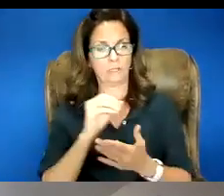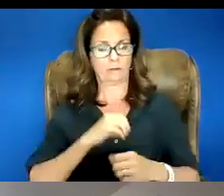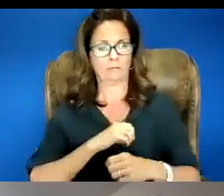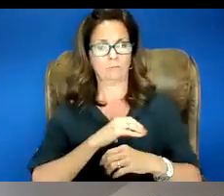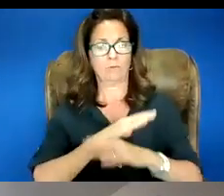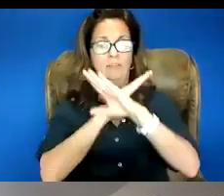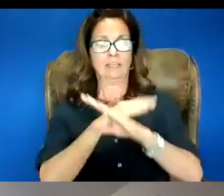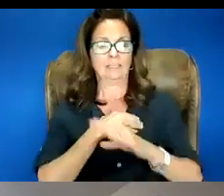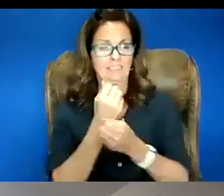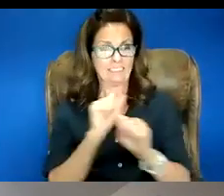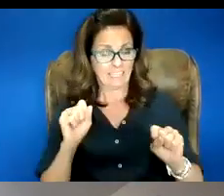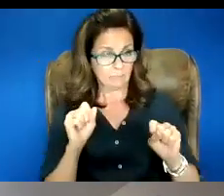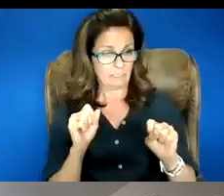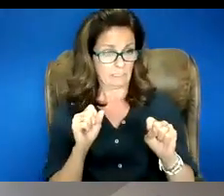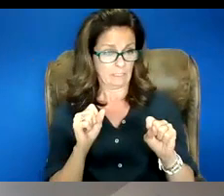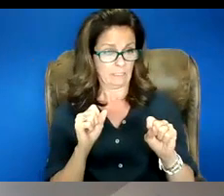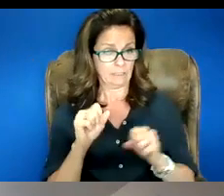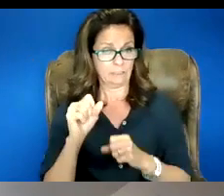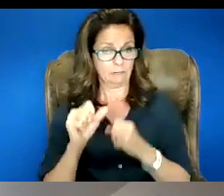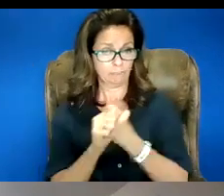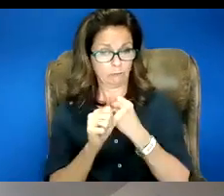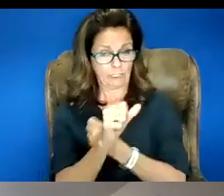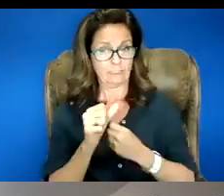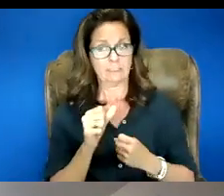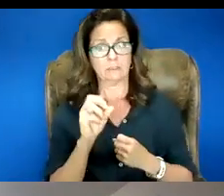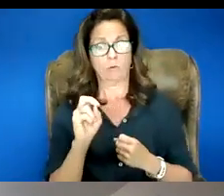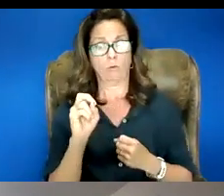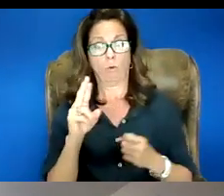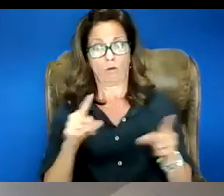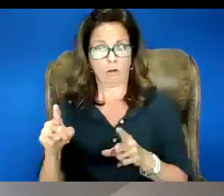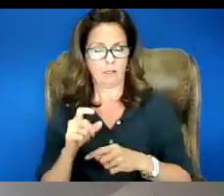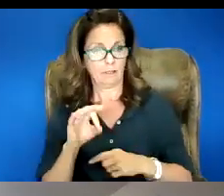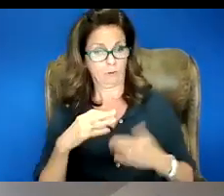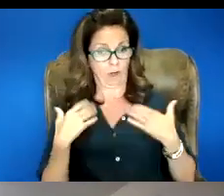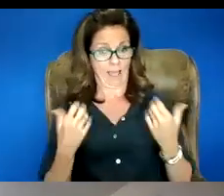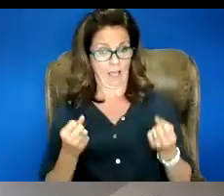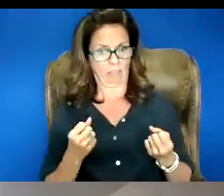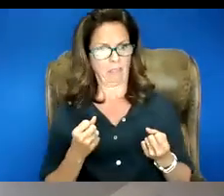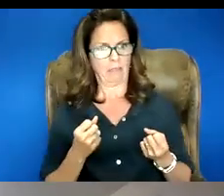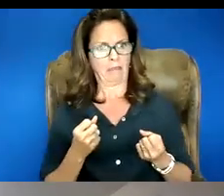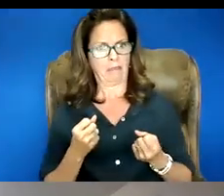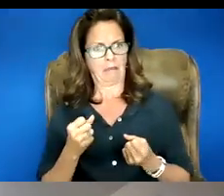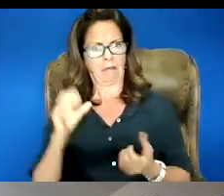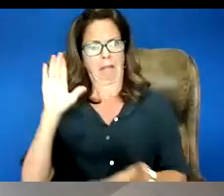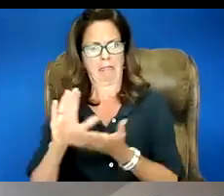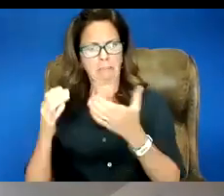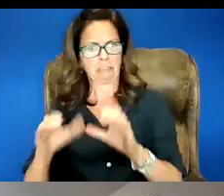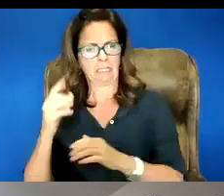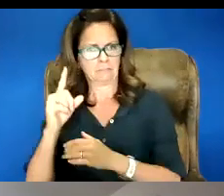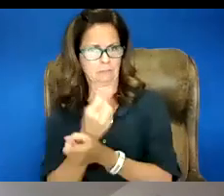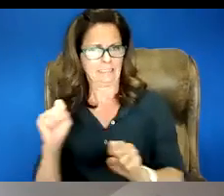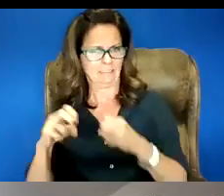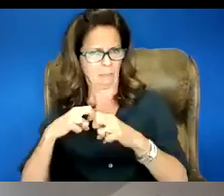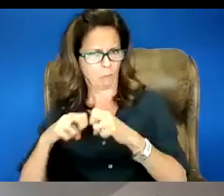incidents. The healthier you are, the less likely it is that you'll have a safety incident. So that's a good thing for